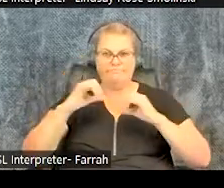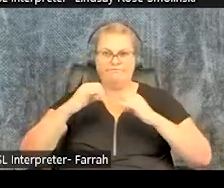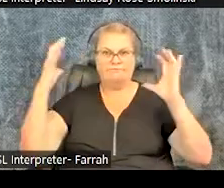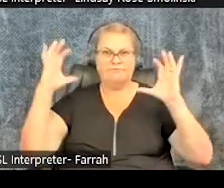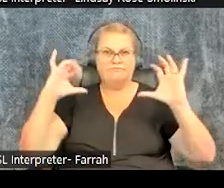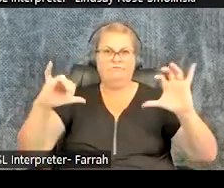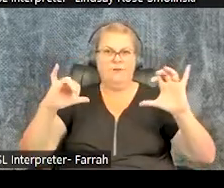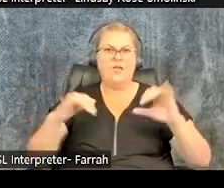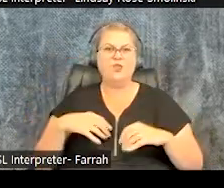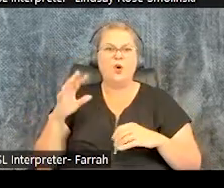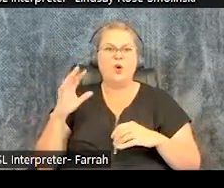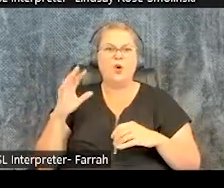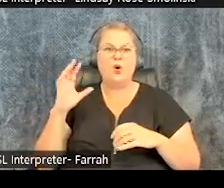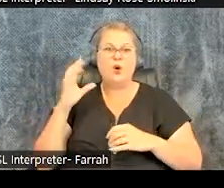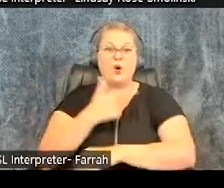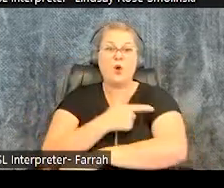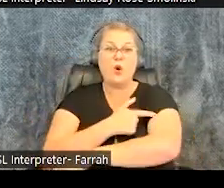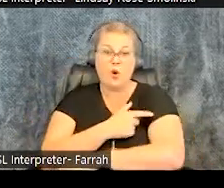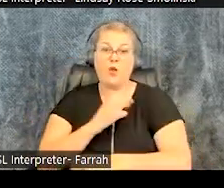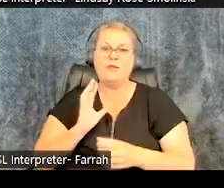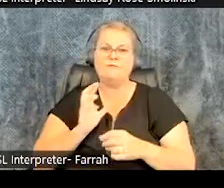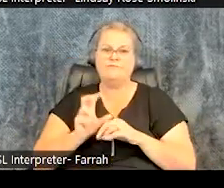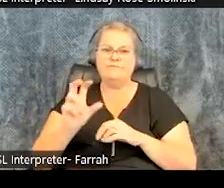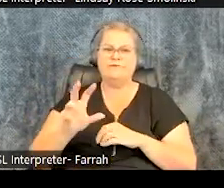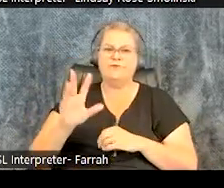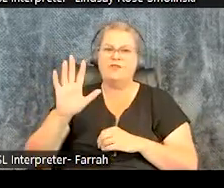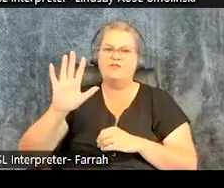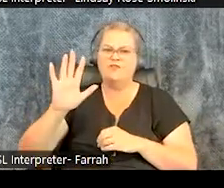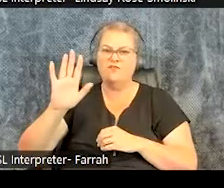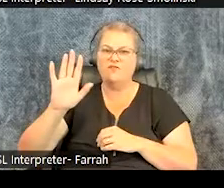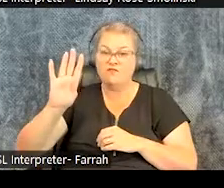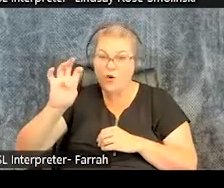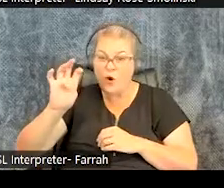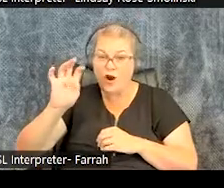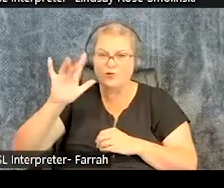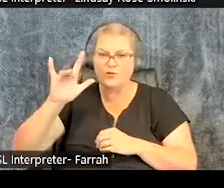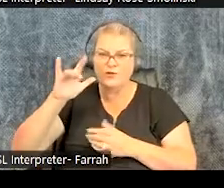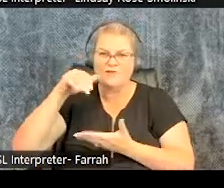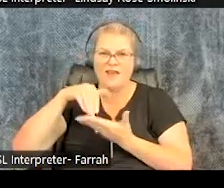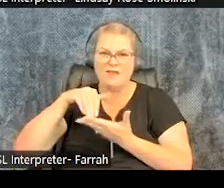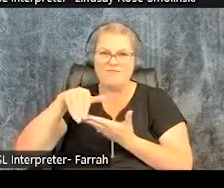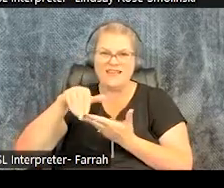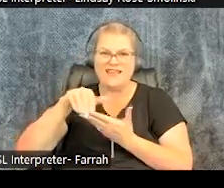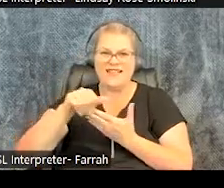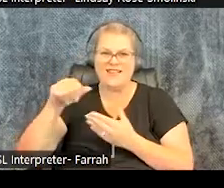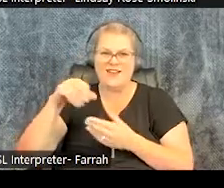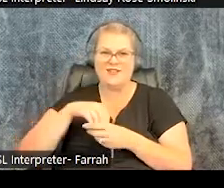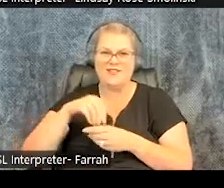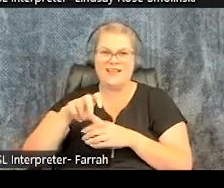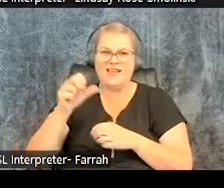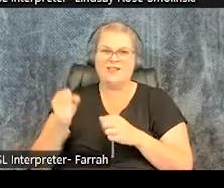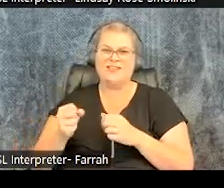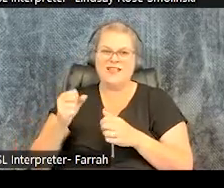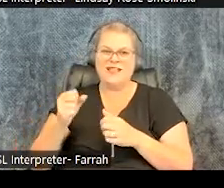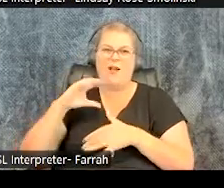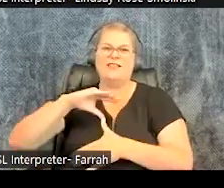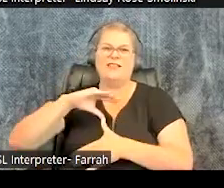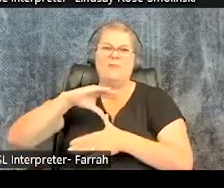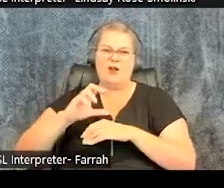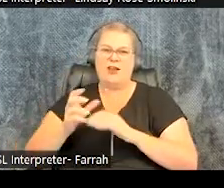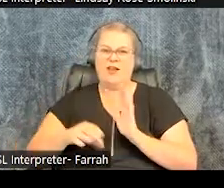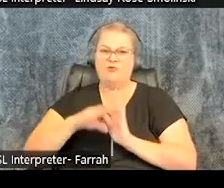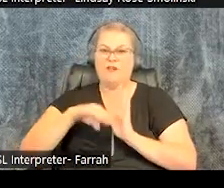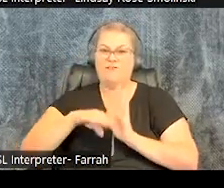$425 million into their PET returnable system in South America, as an example. We know through studies that these bottles,